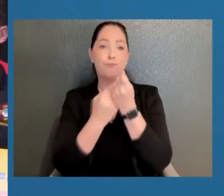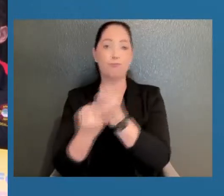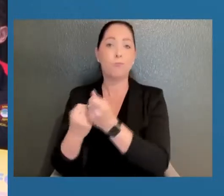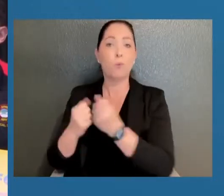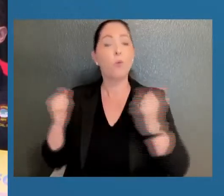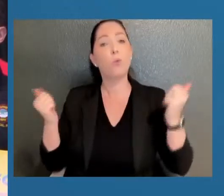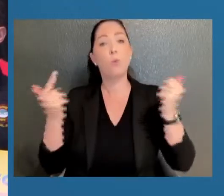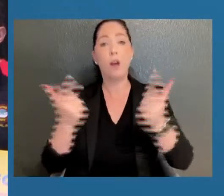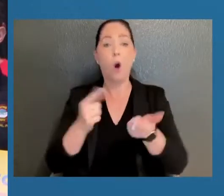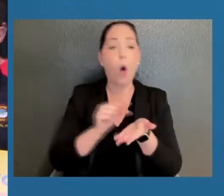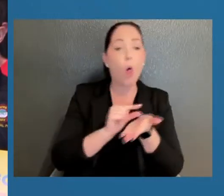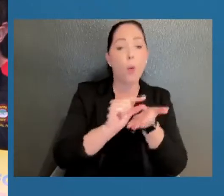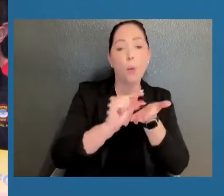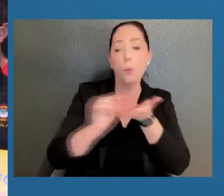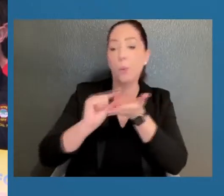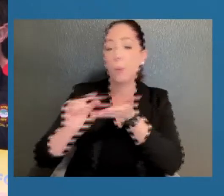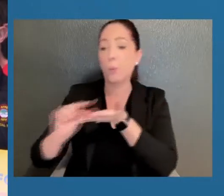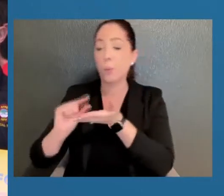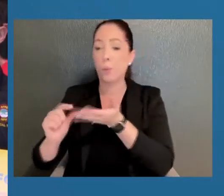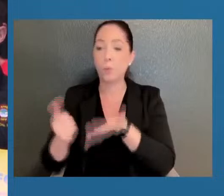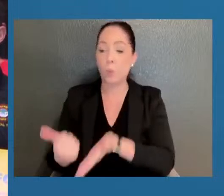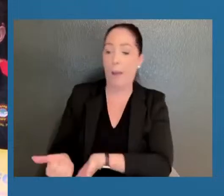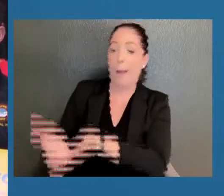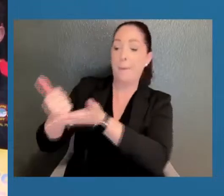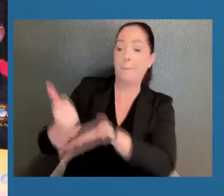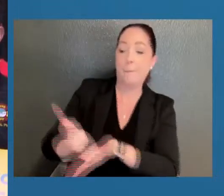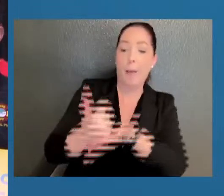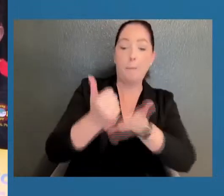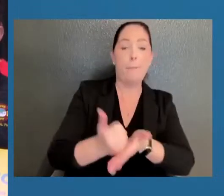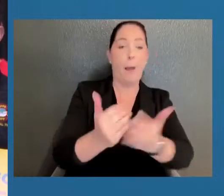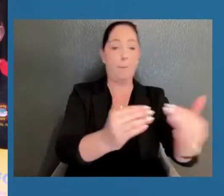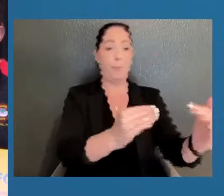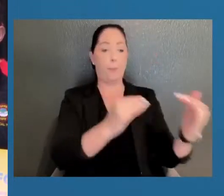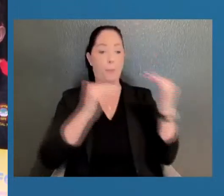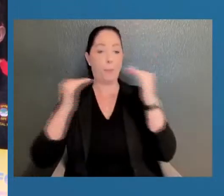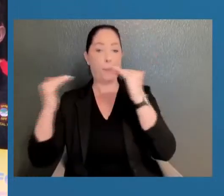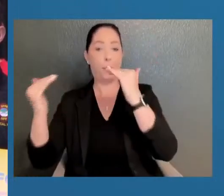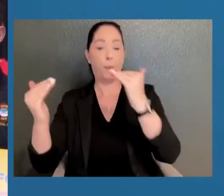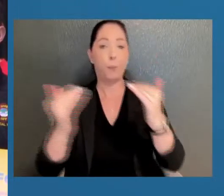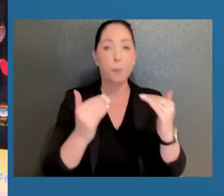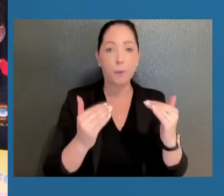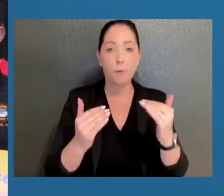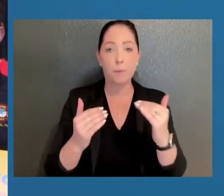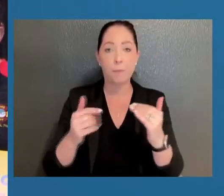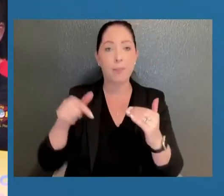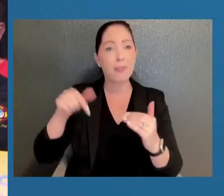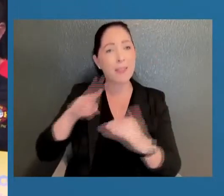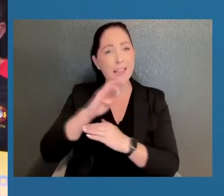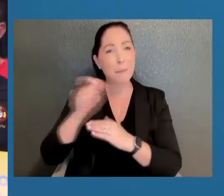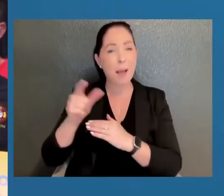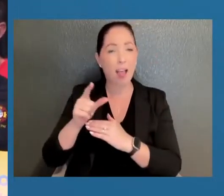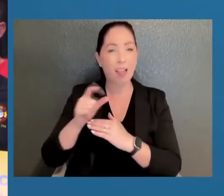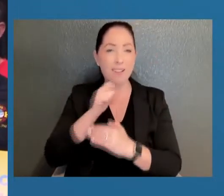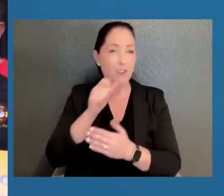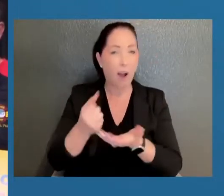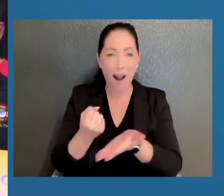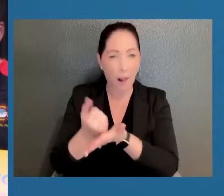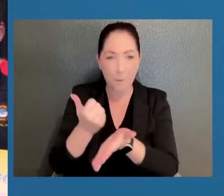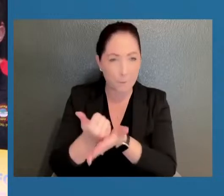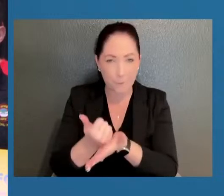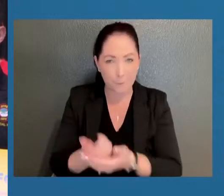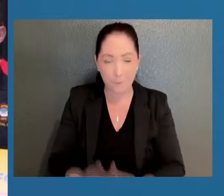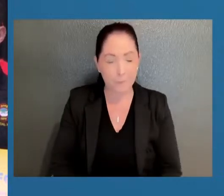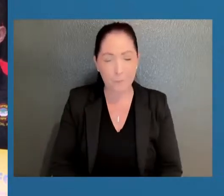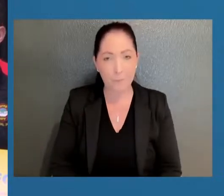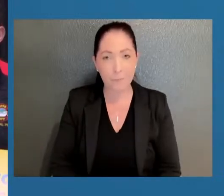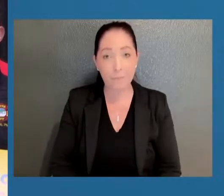bring everybody up. Nobody should be going down, and that's all this bill does. It's a race to the bottom.